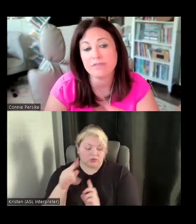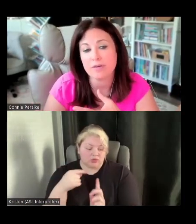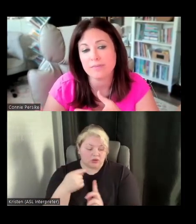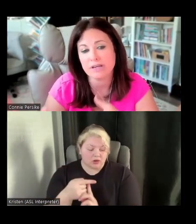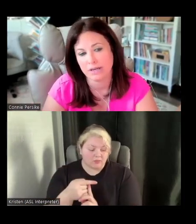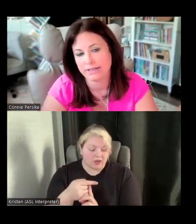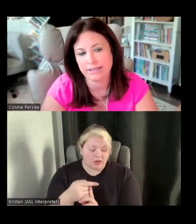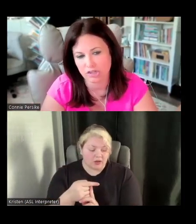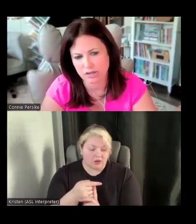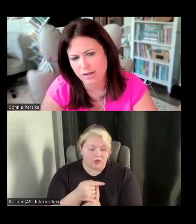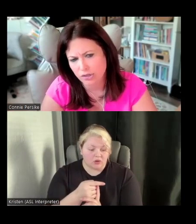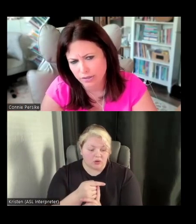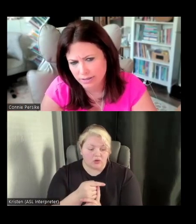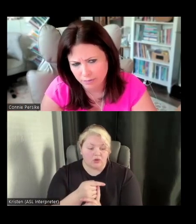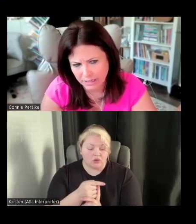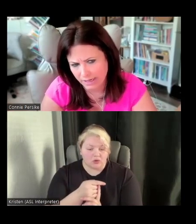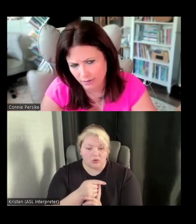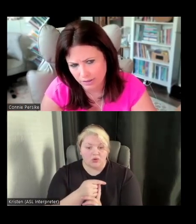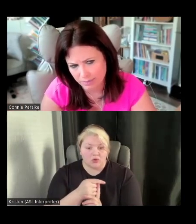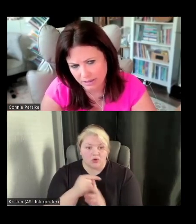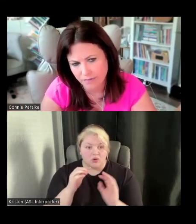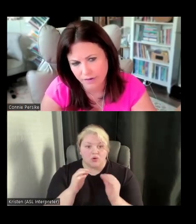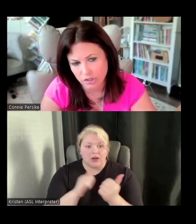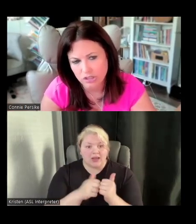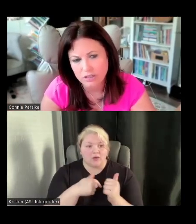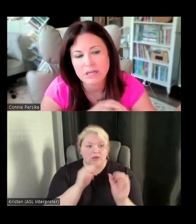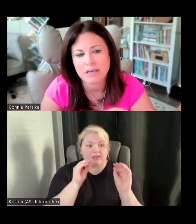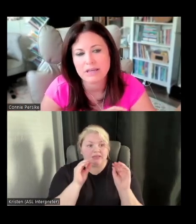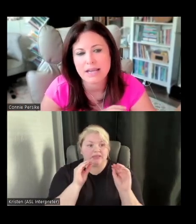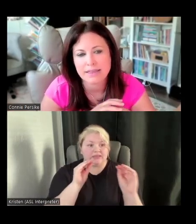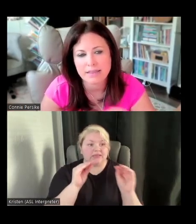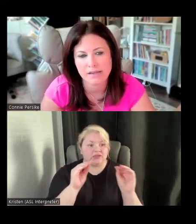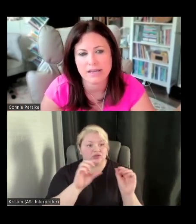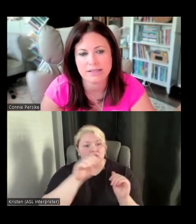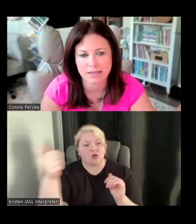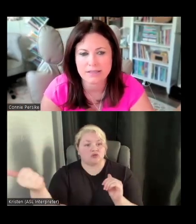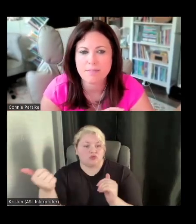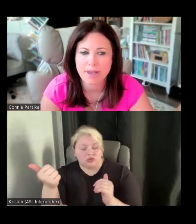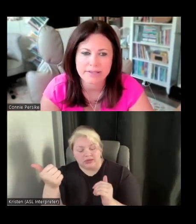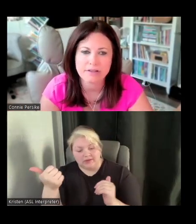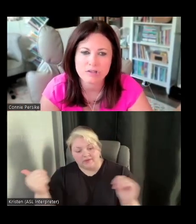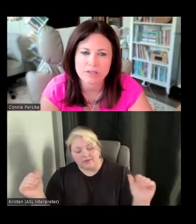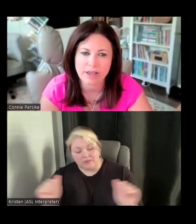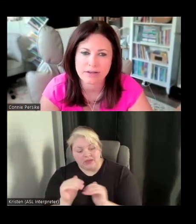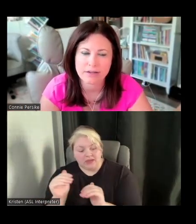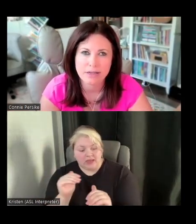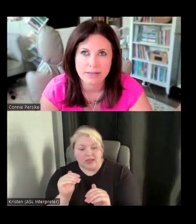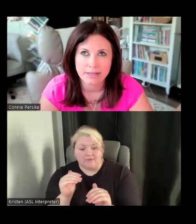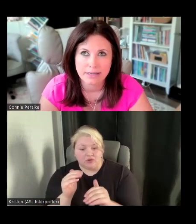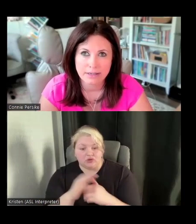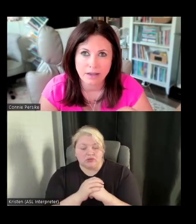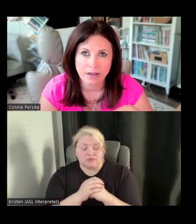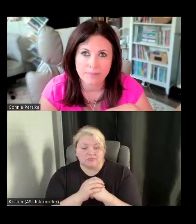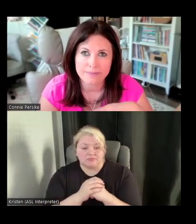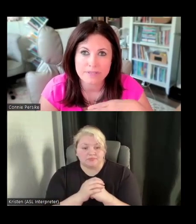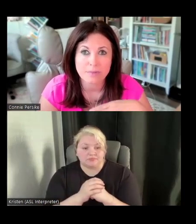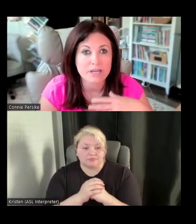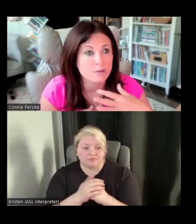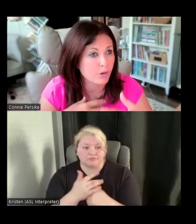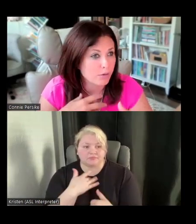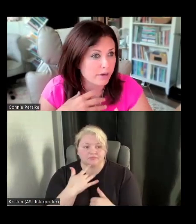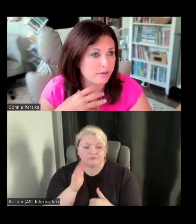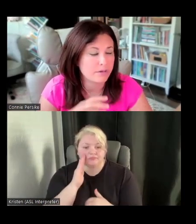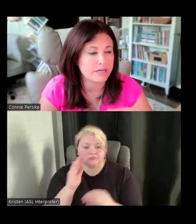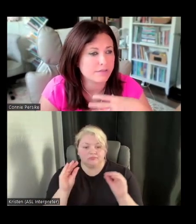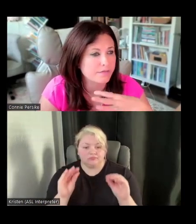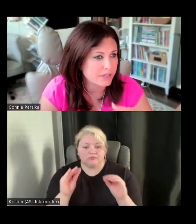away from teaching an alternative behavior to meet the function, because I think that sends a message that somebody